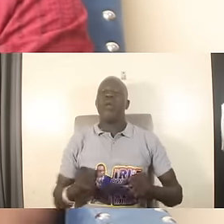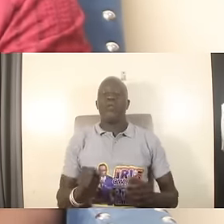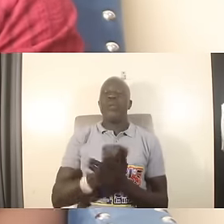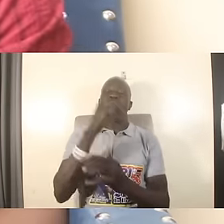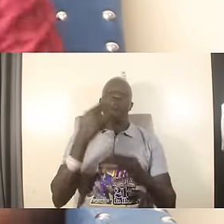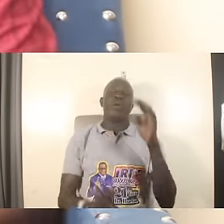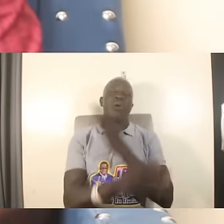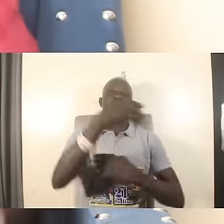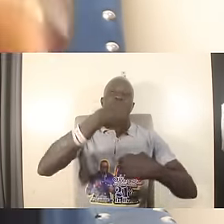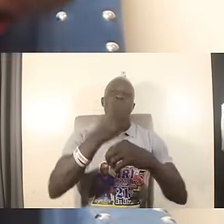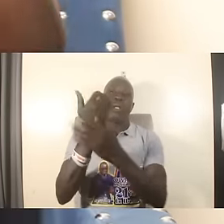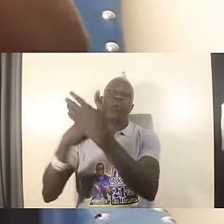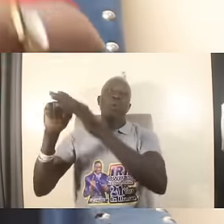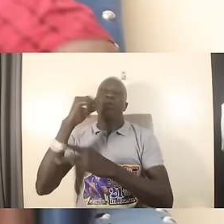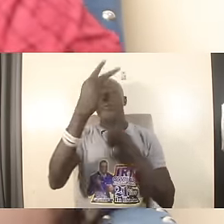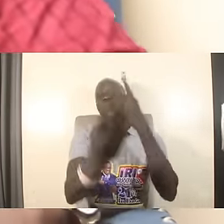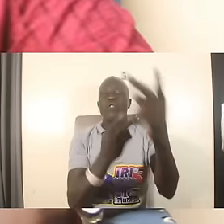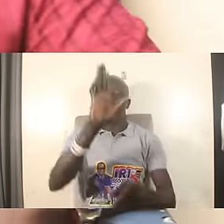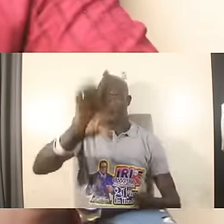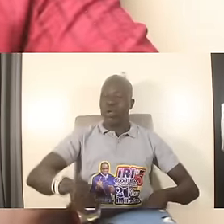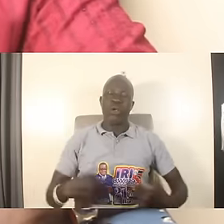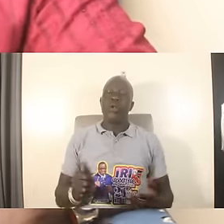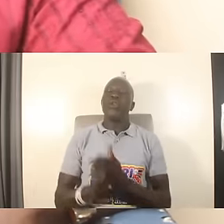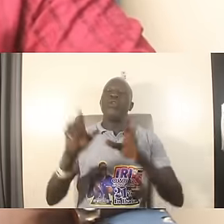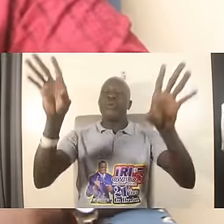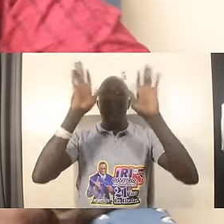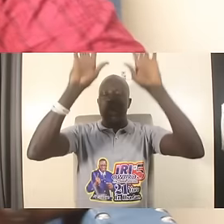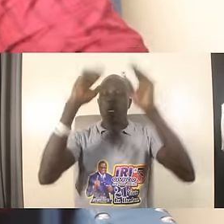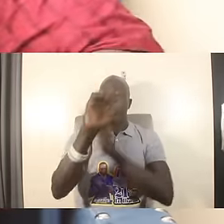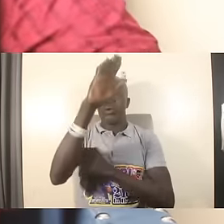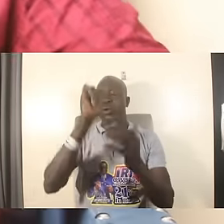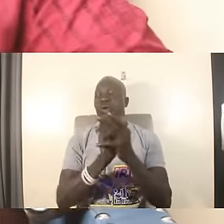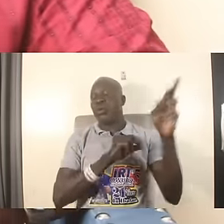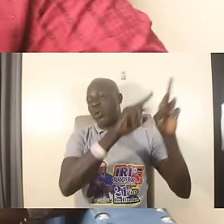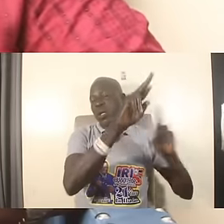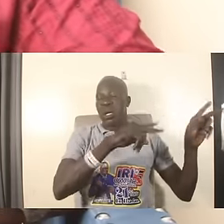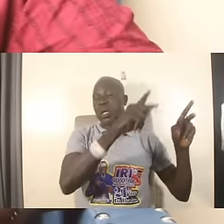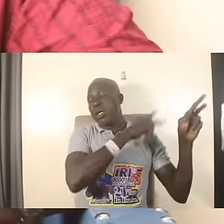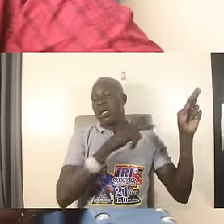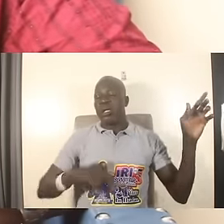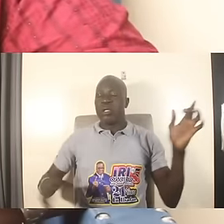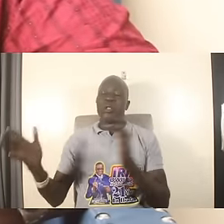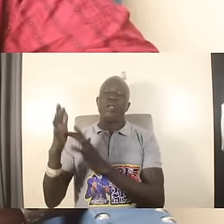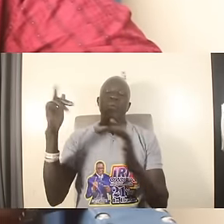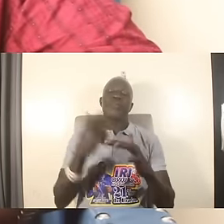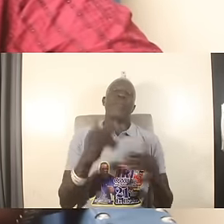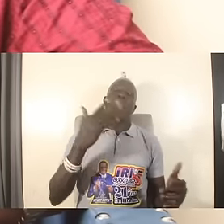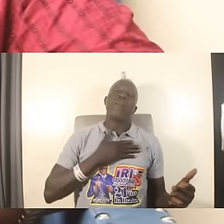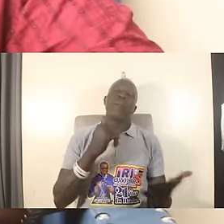poro to daye ati o o ma bi aye e amen wa de Amen. What is she? Yes,